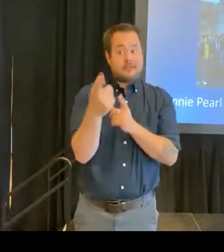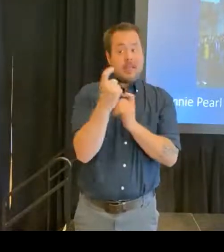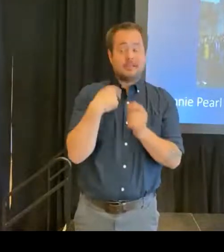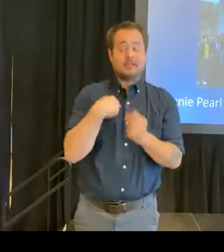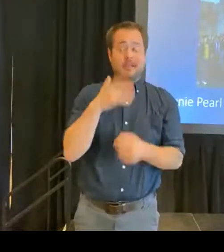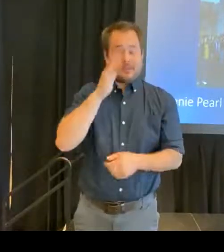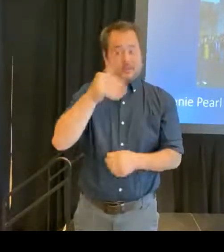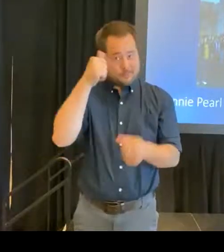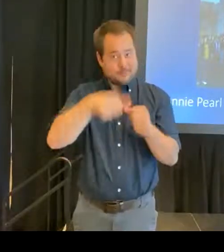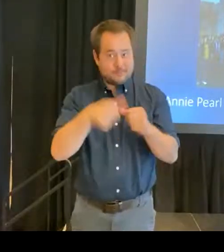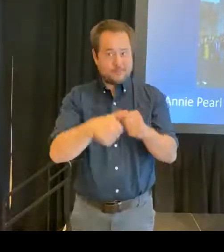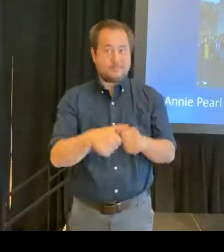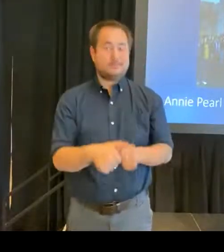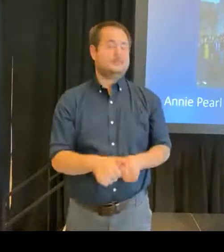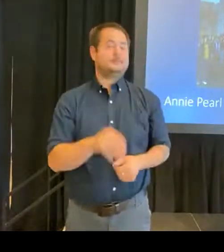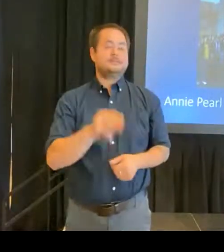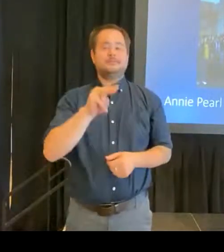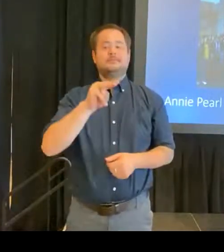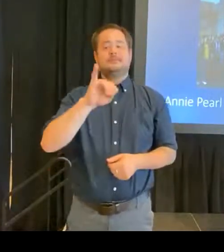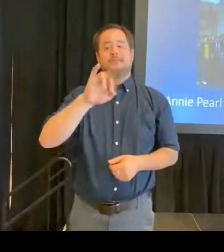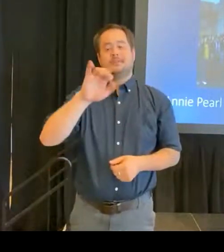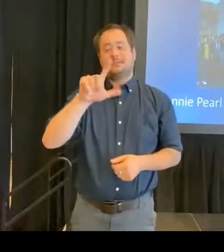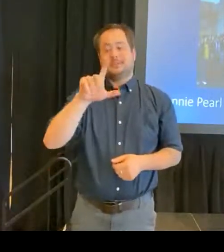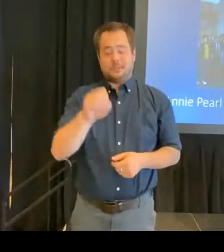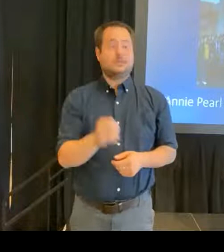Well, thank you so much.